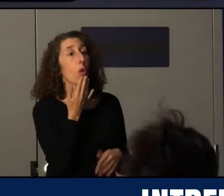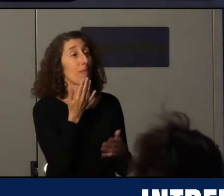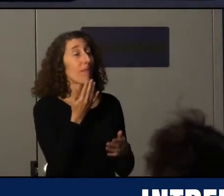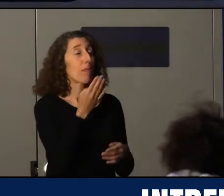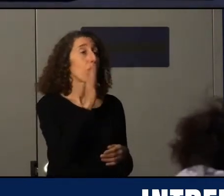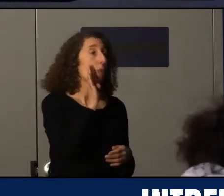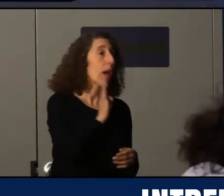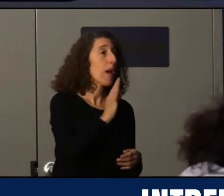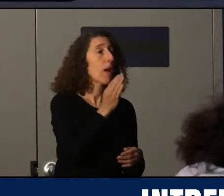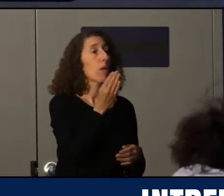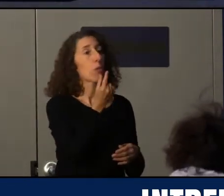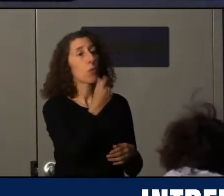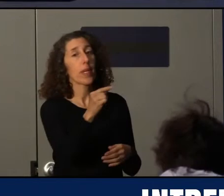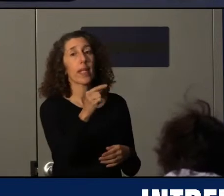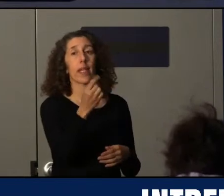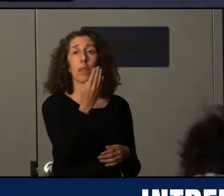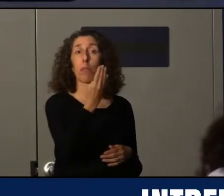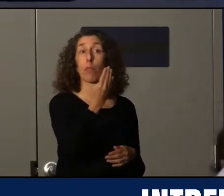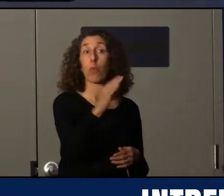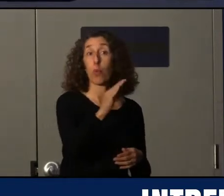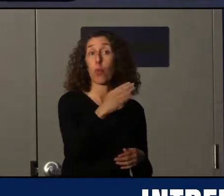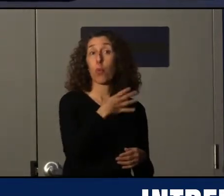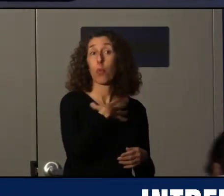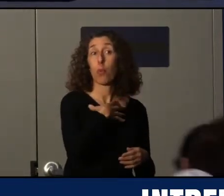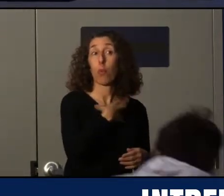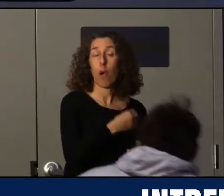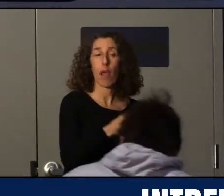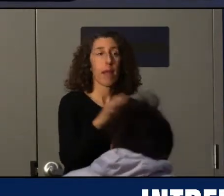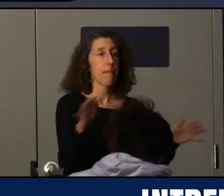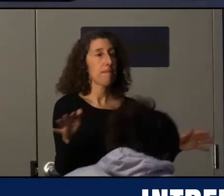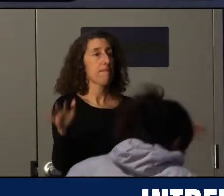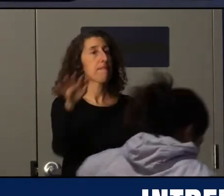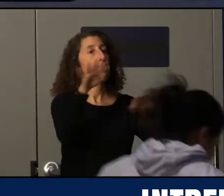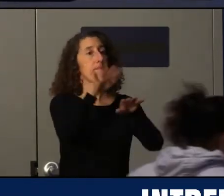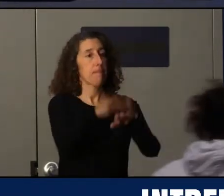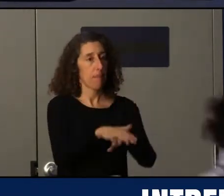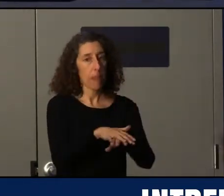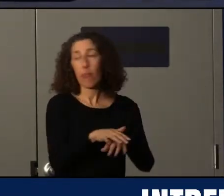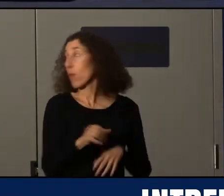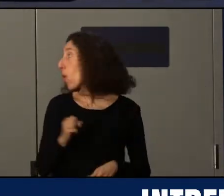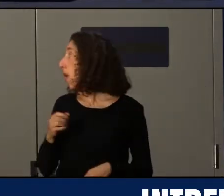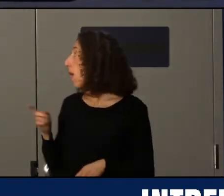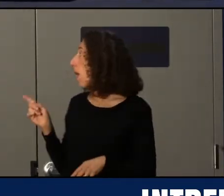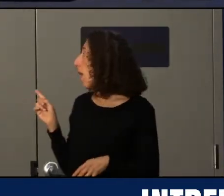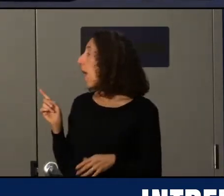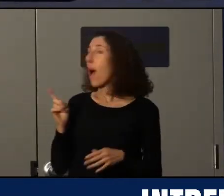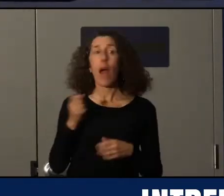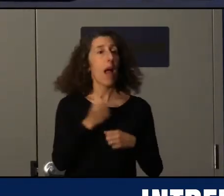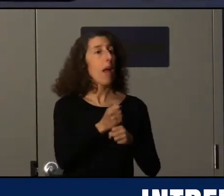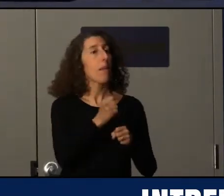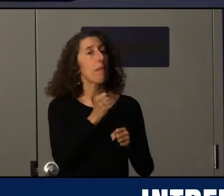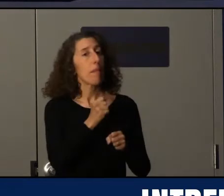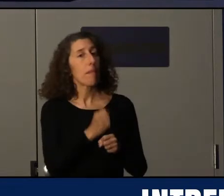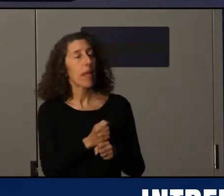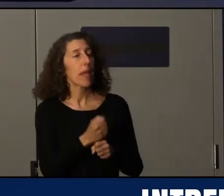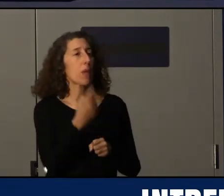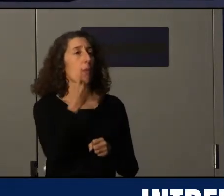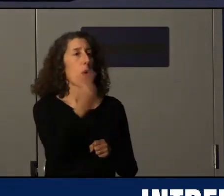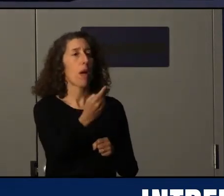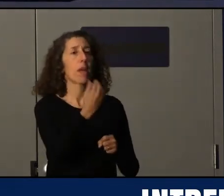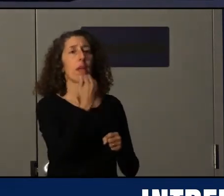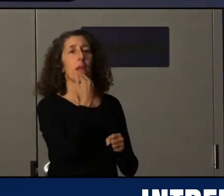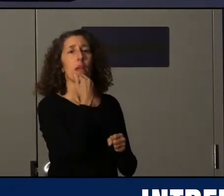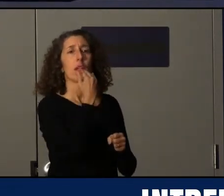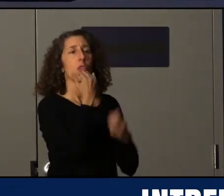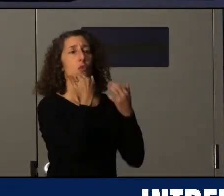up there. And so I actually did two pieces. And so one of them was a dragon for our Dragon capsule leaving the Earth.